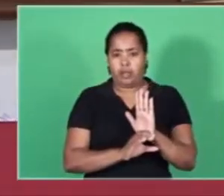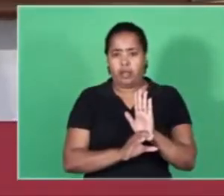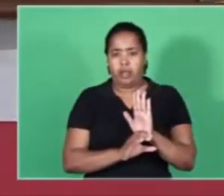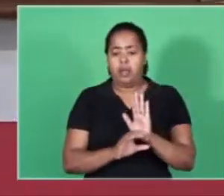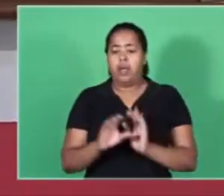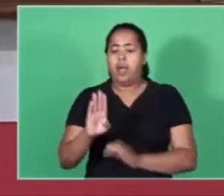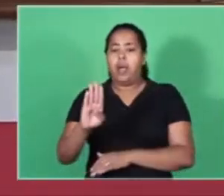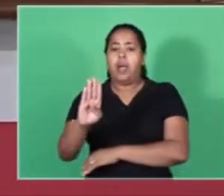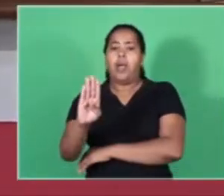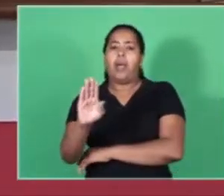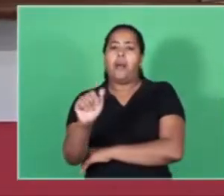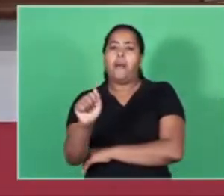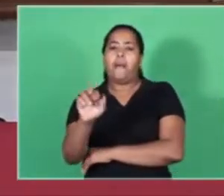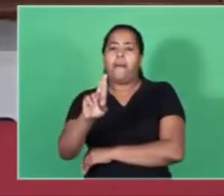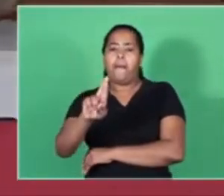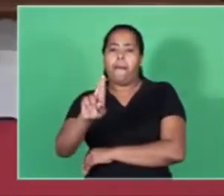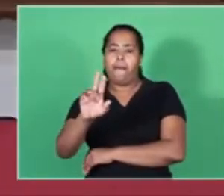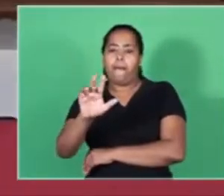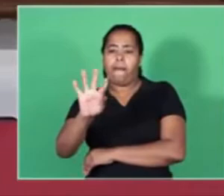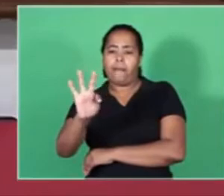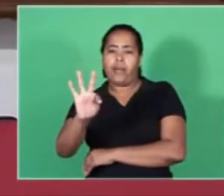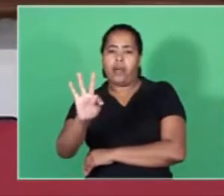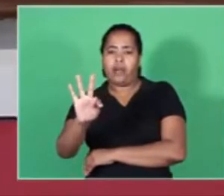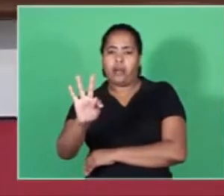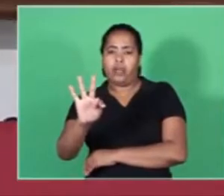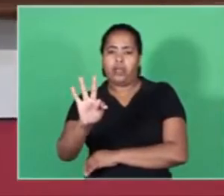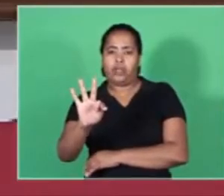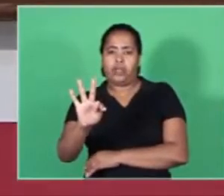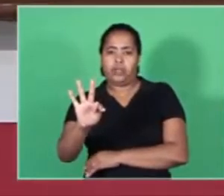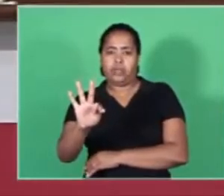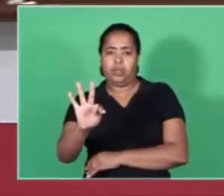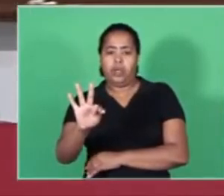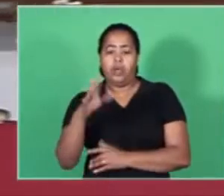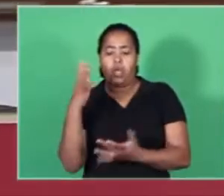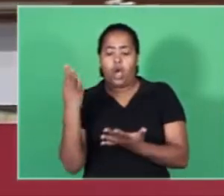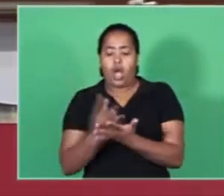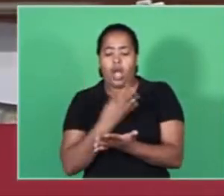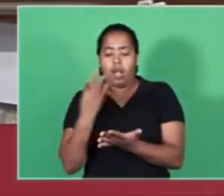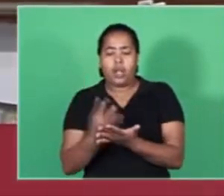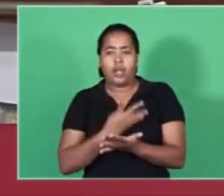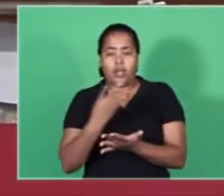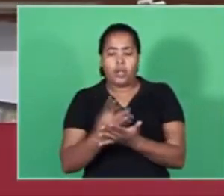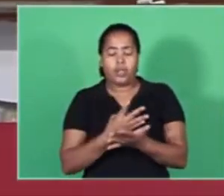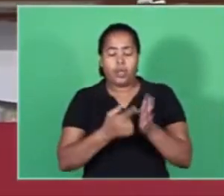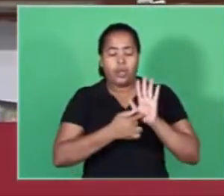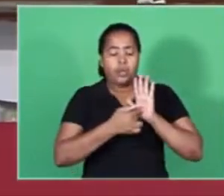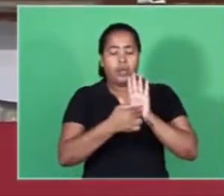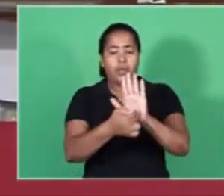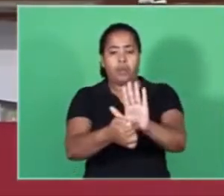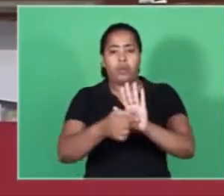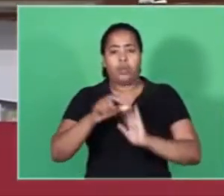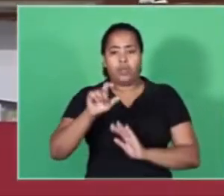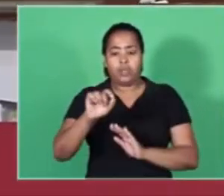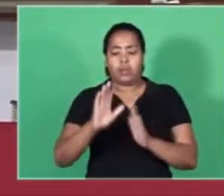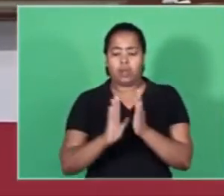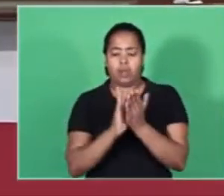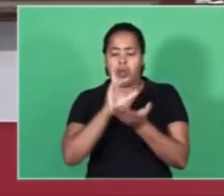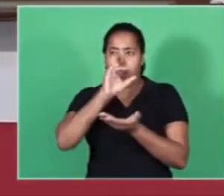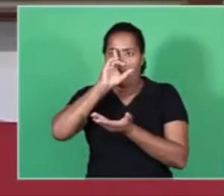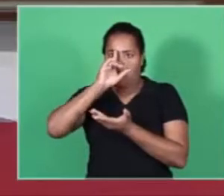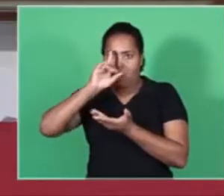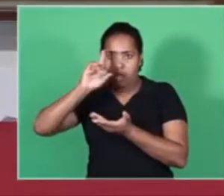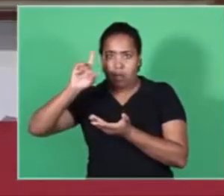wrote a treatise on God and theology. What did he say? He said, the